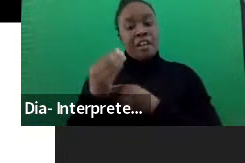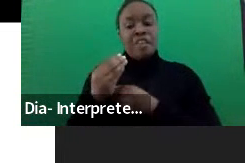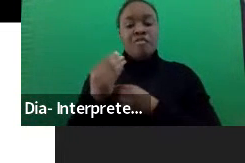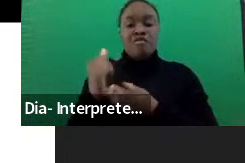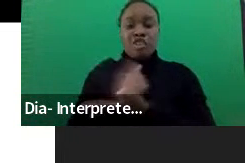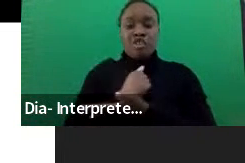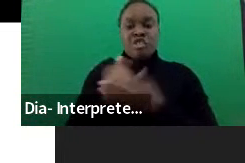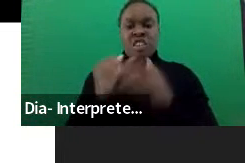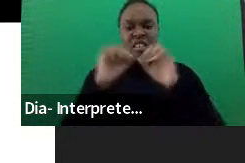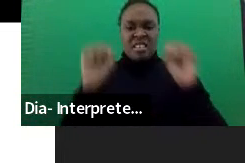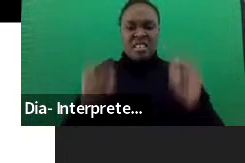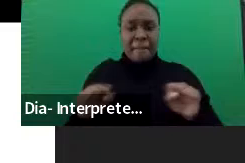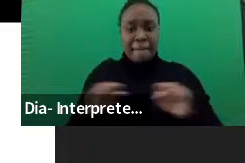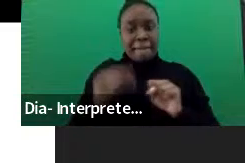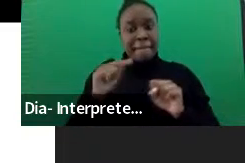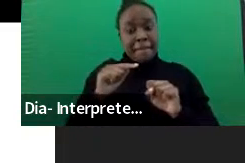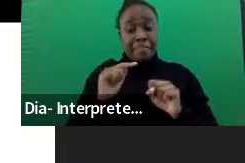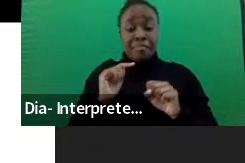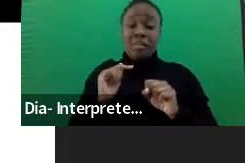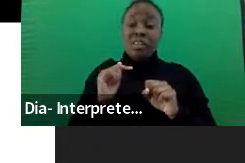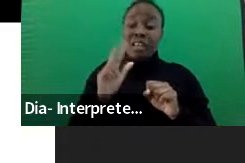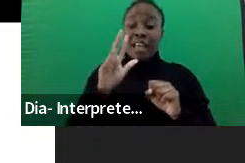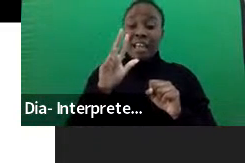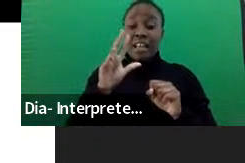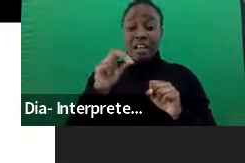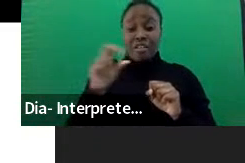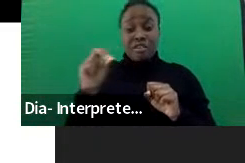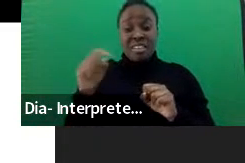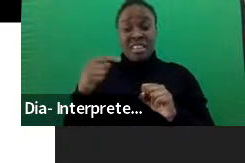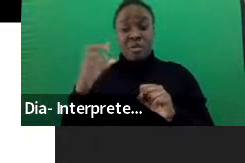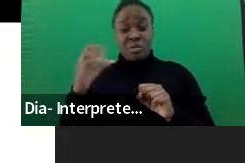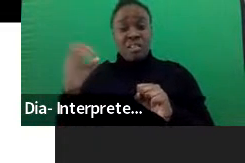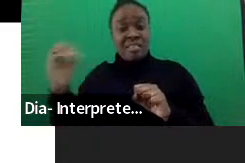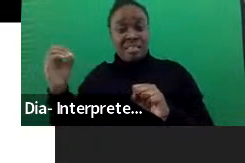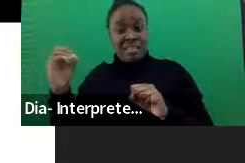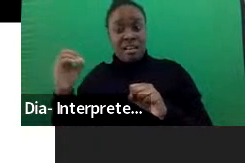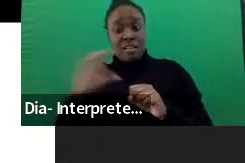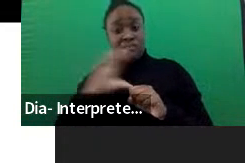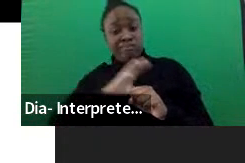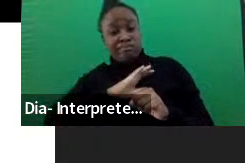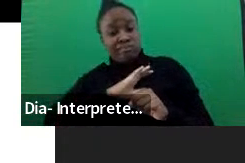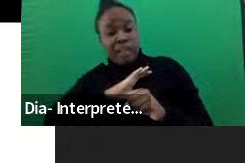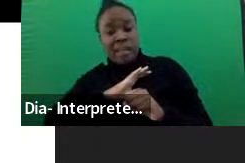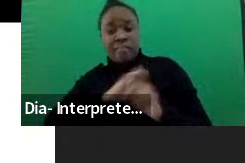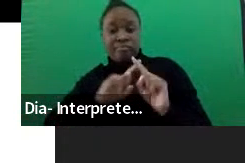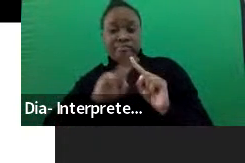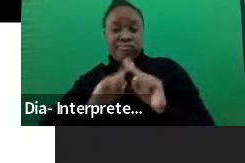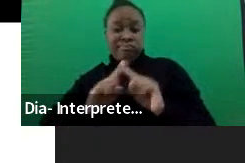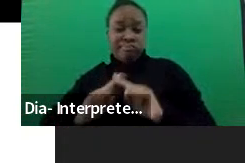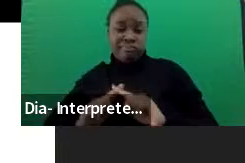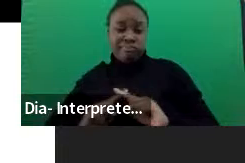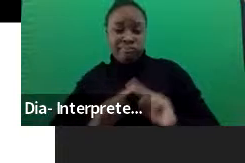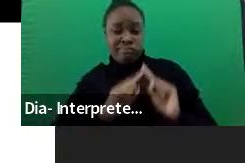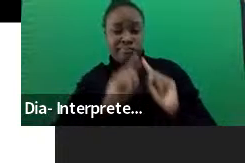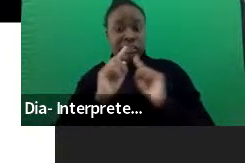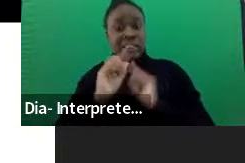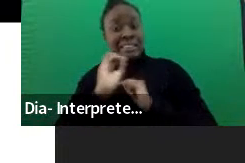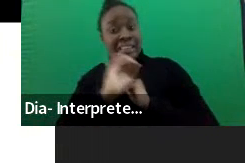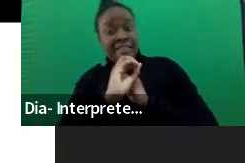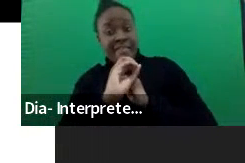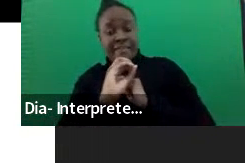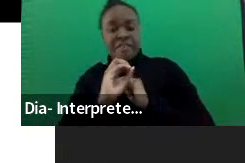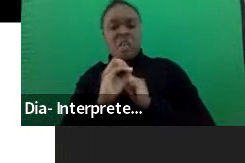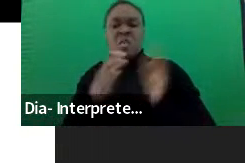is just over 800,000 of various client types within customs and excise. Therefore, looking